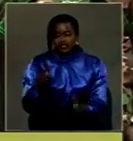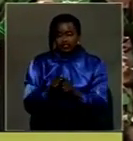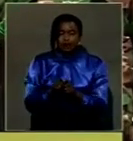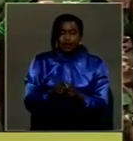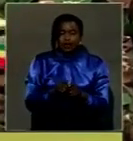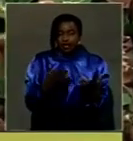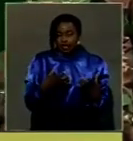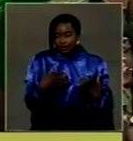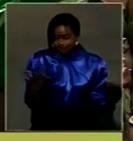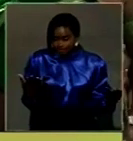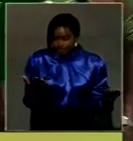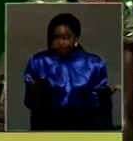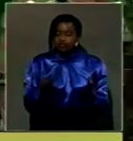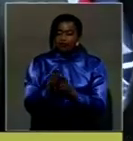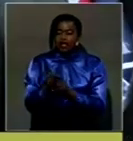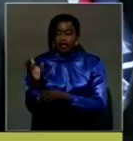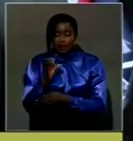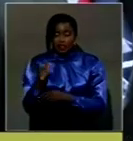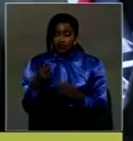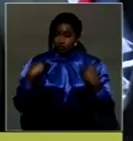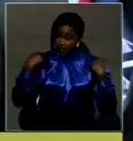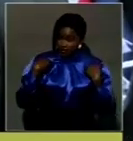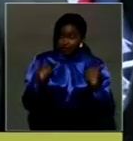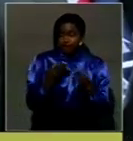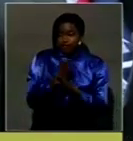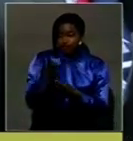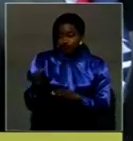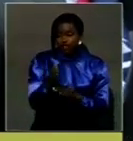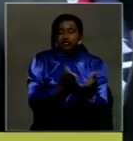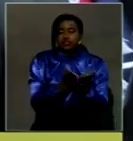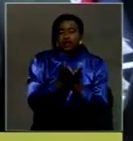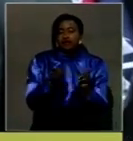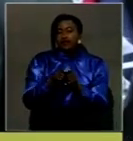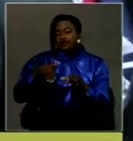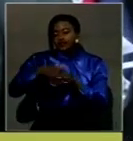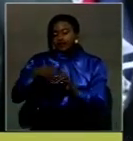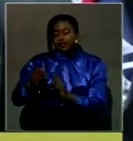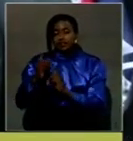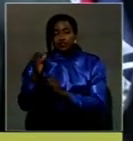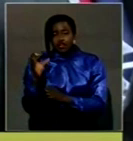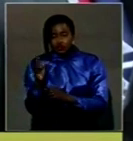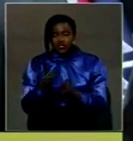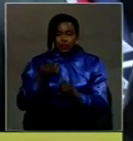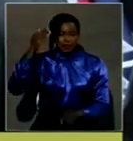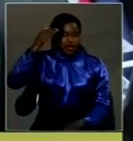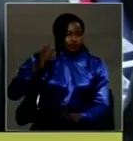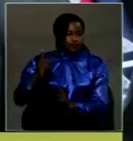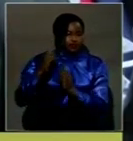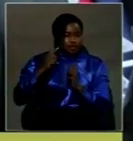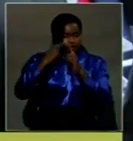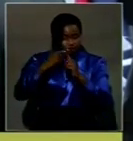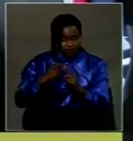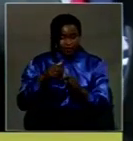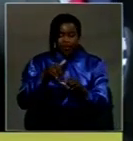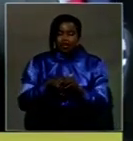company commander. Prior to his appointment, he served as a member of the Defense Council and head of Defense Logistics Main